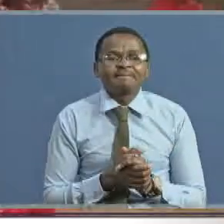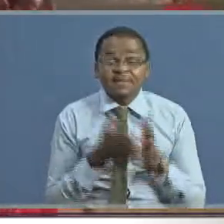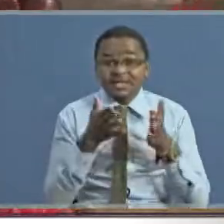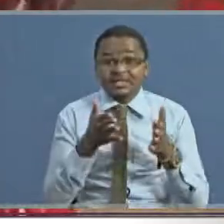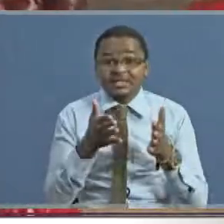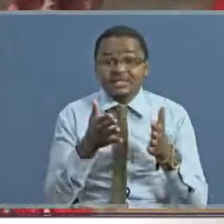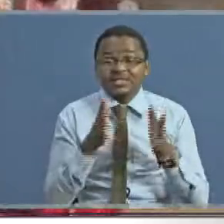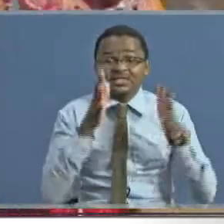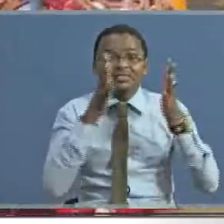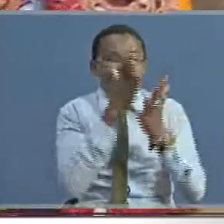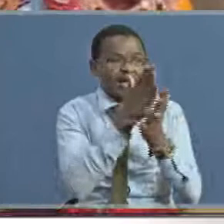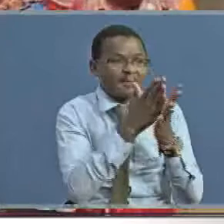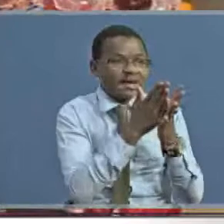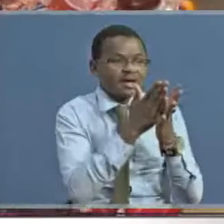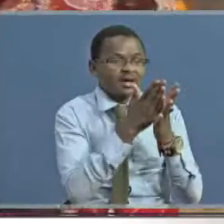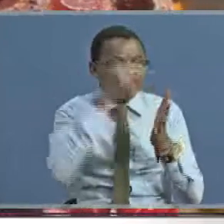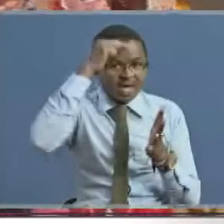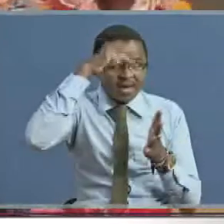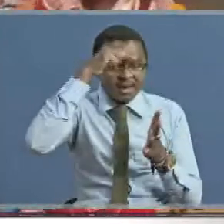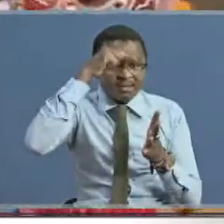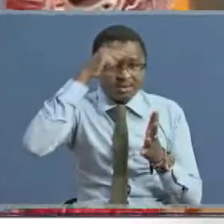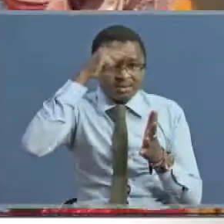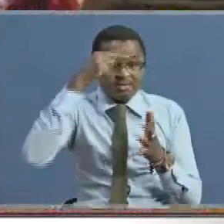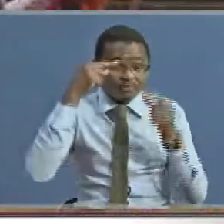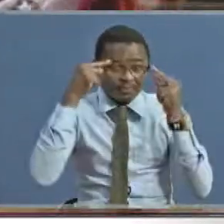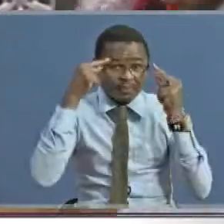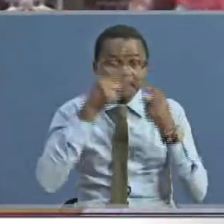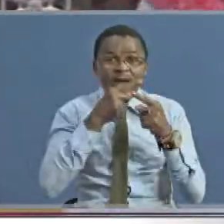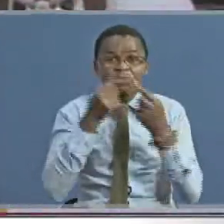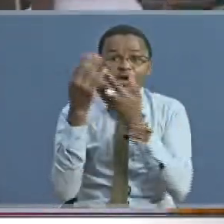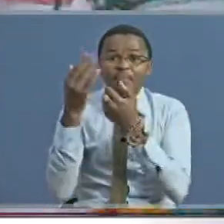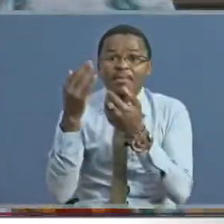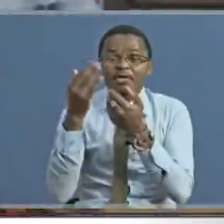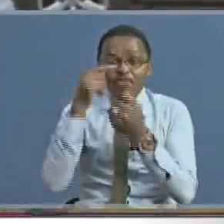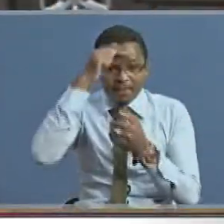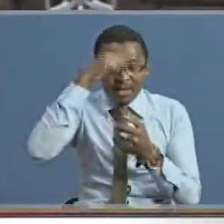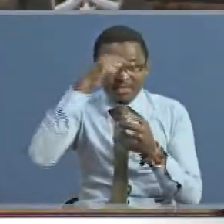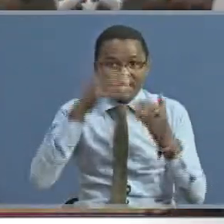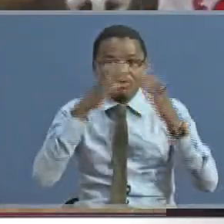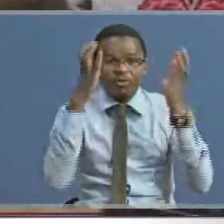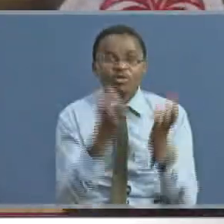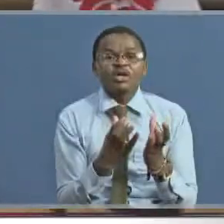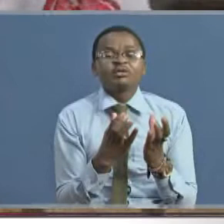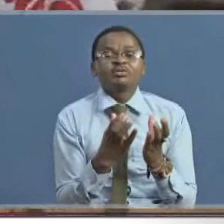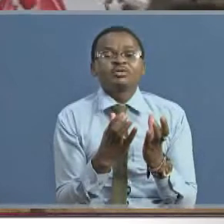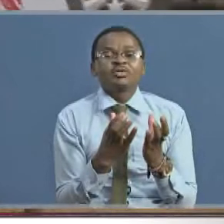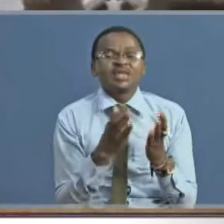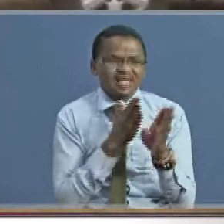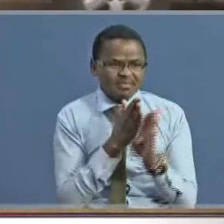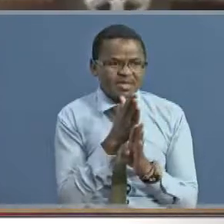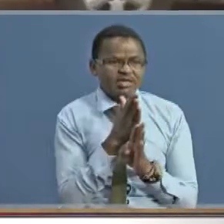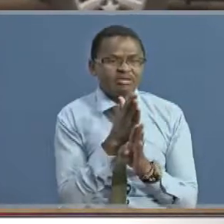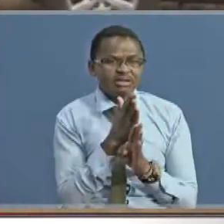This kind of ceremony among the Maasai is just the tip of the iceberg of what you can expect from the Maasai community culturally. The main